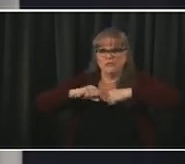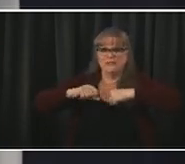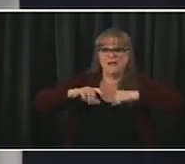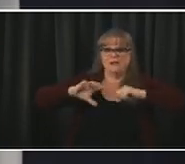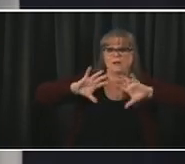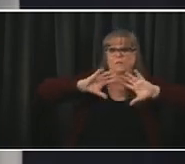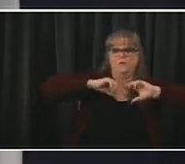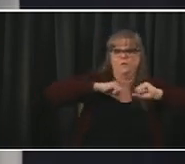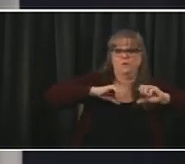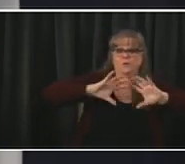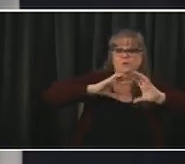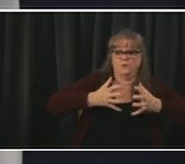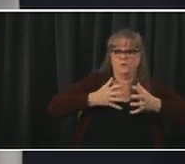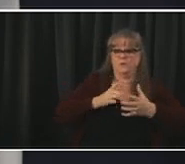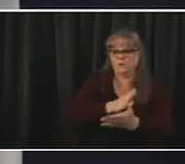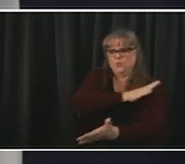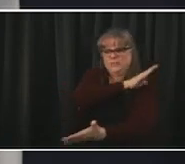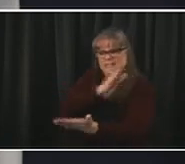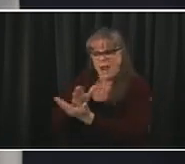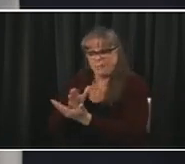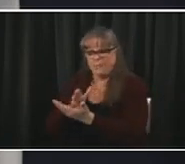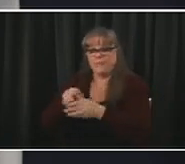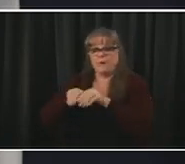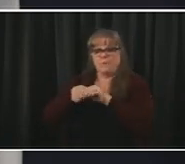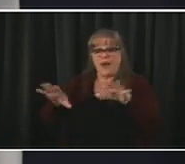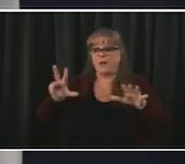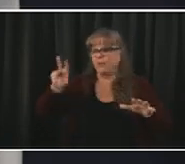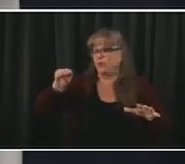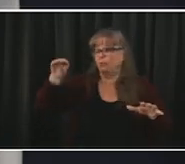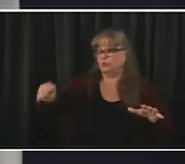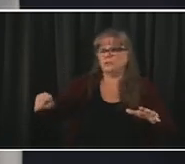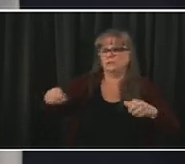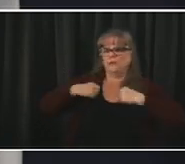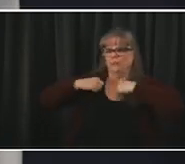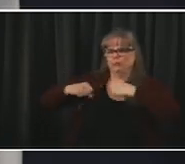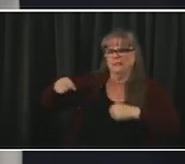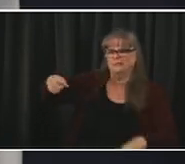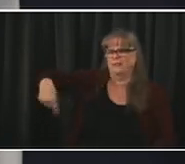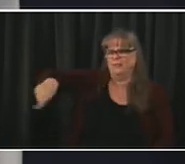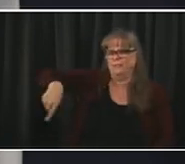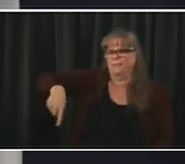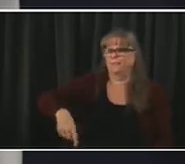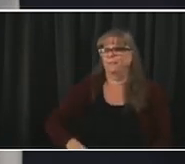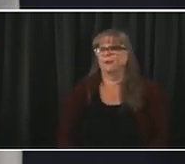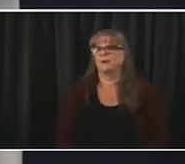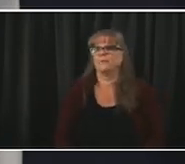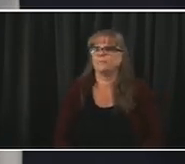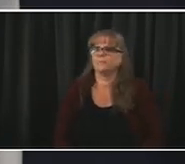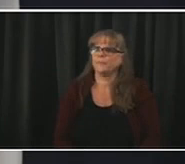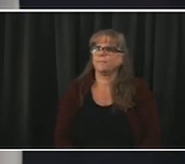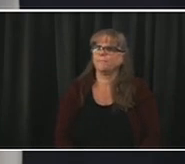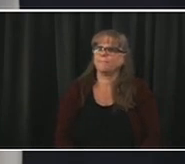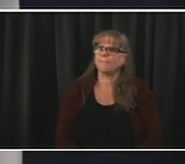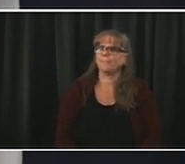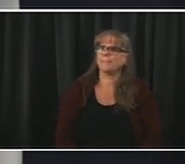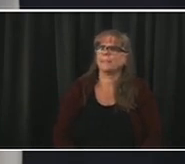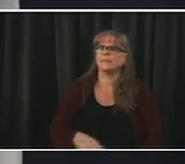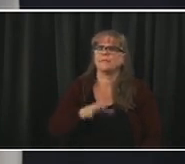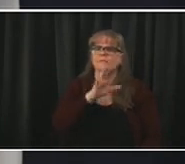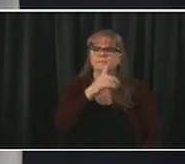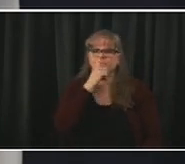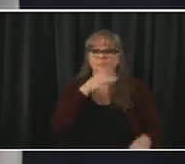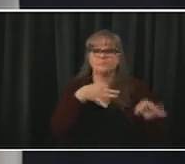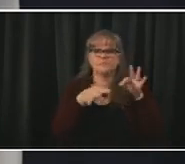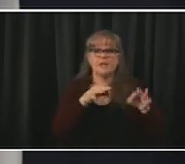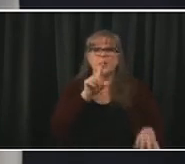Can you talk a little bit about the folks who are in phase 1B3 who are now pushed down a few weeks? I know restaurant workers have been really anxious to get this vaccine. Some